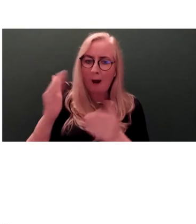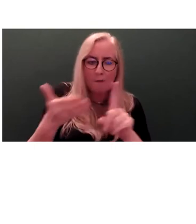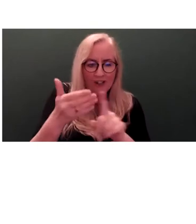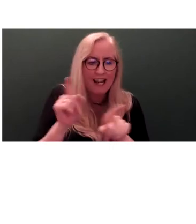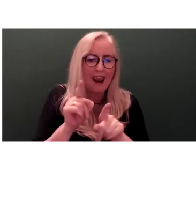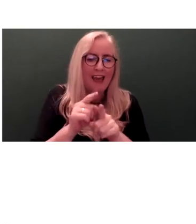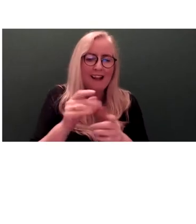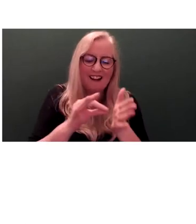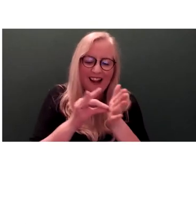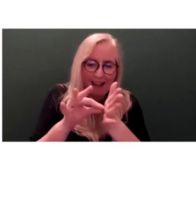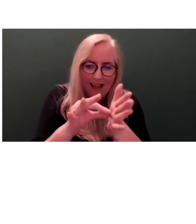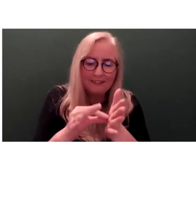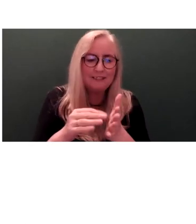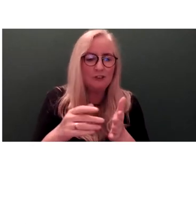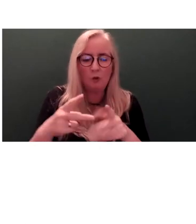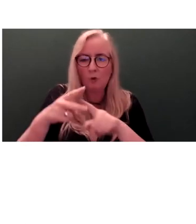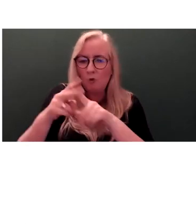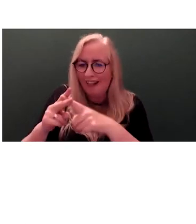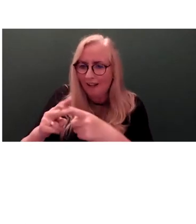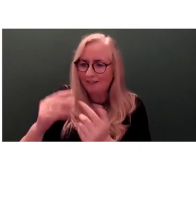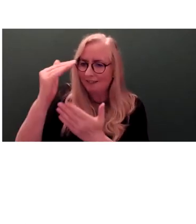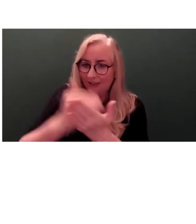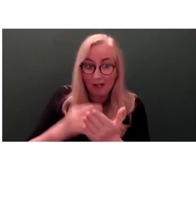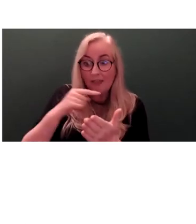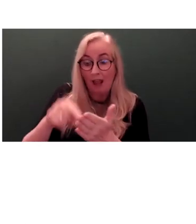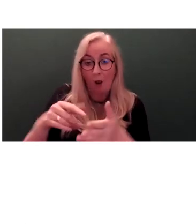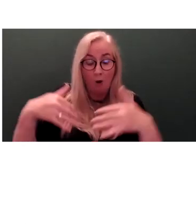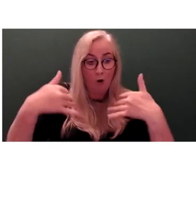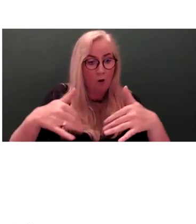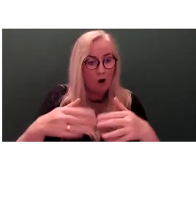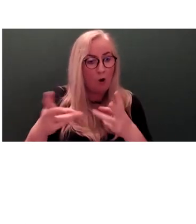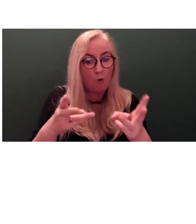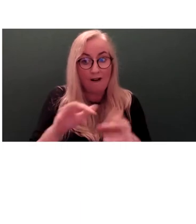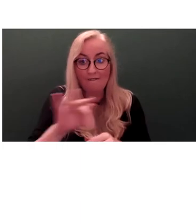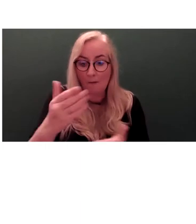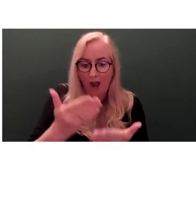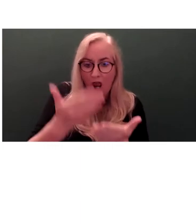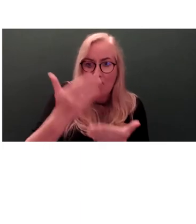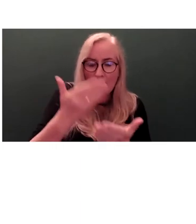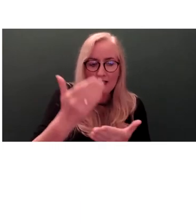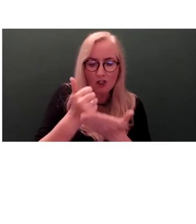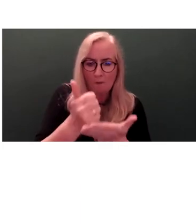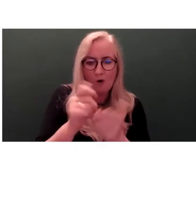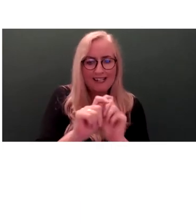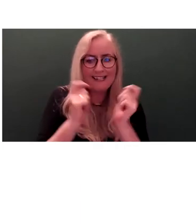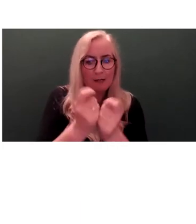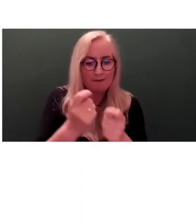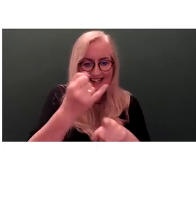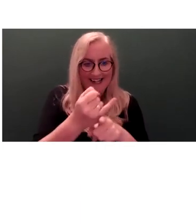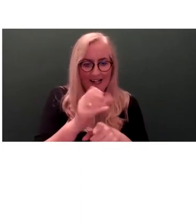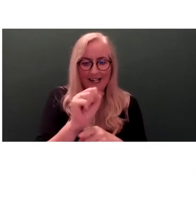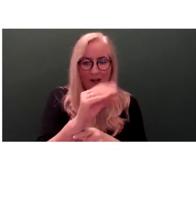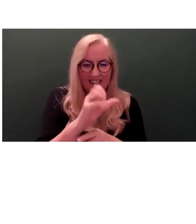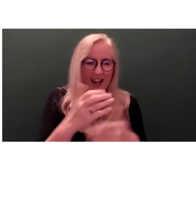and toolkits issued earlier this year. I mean, thanks to tremendous work from the learner support team and solace from